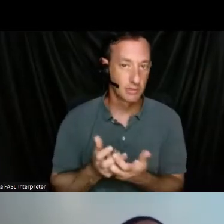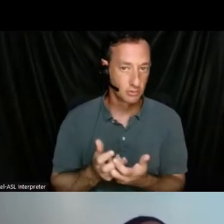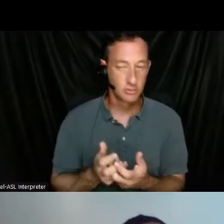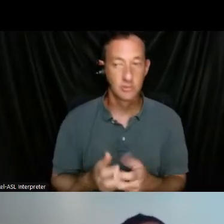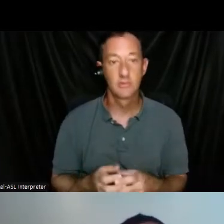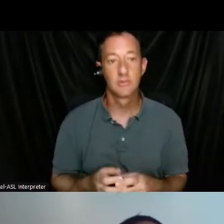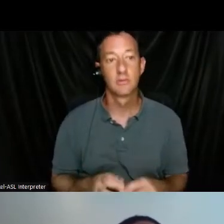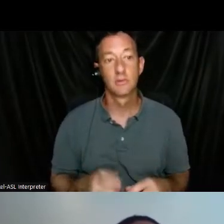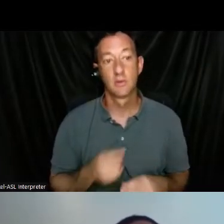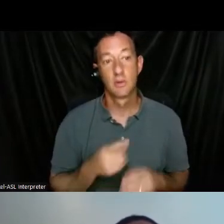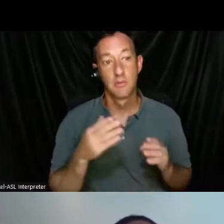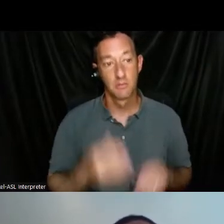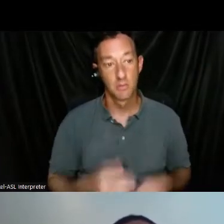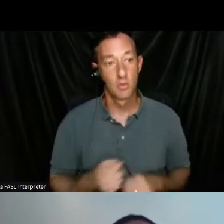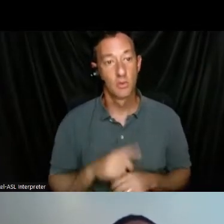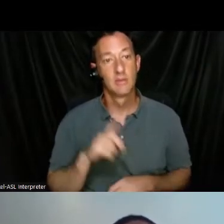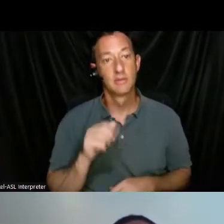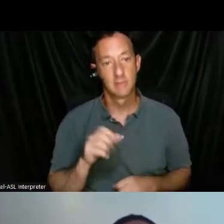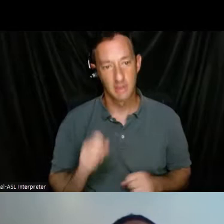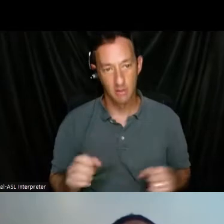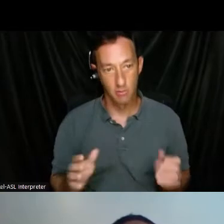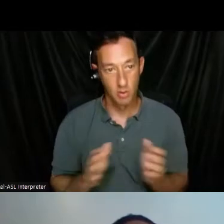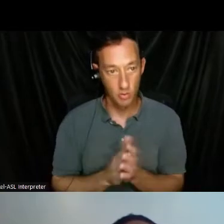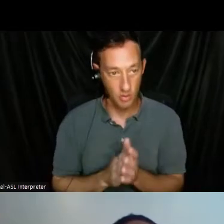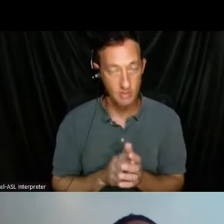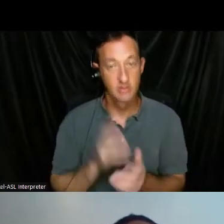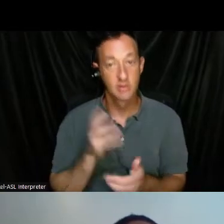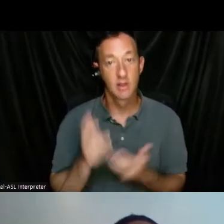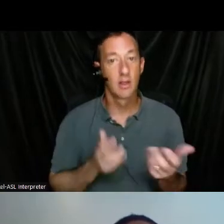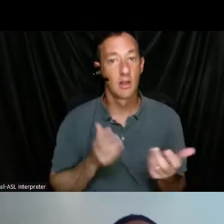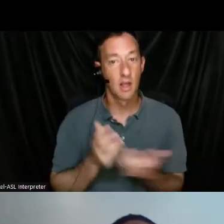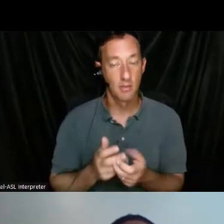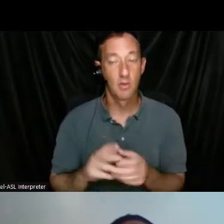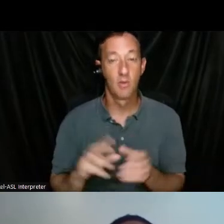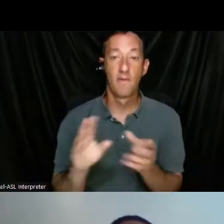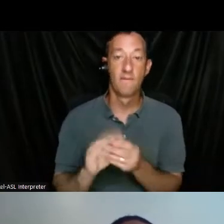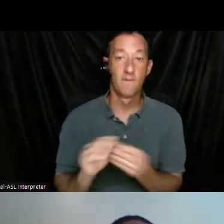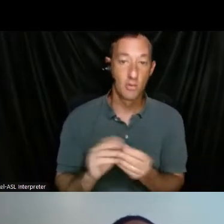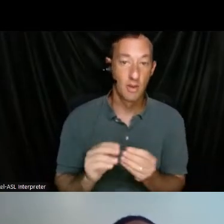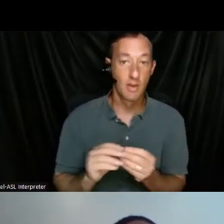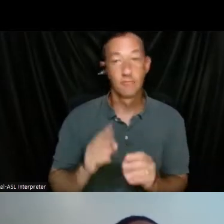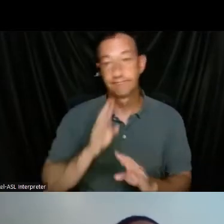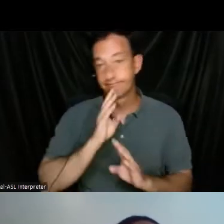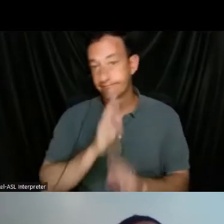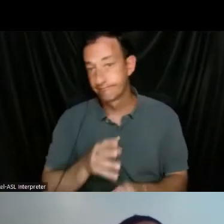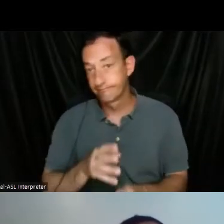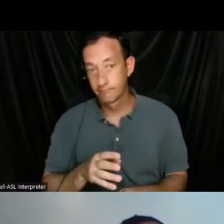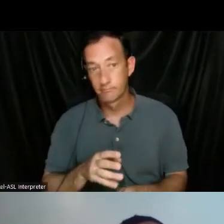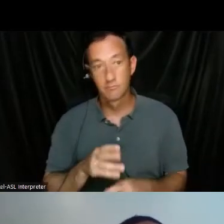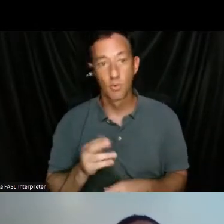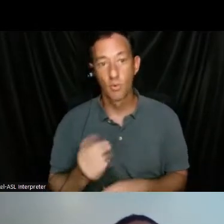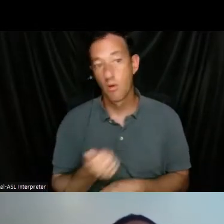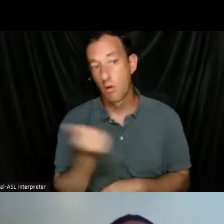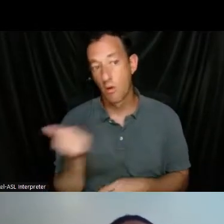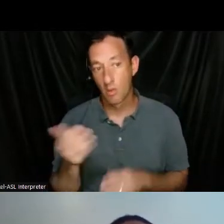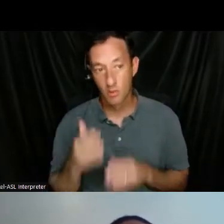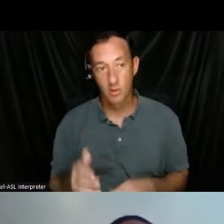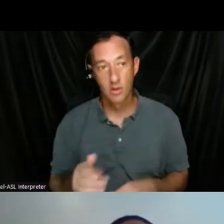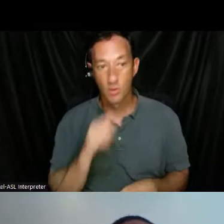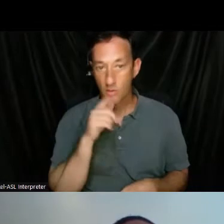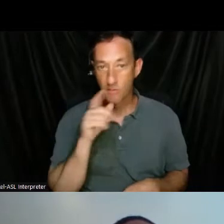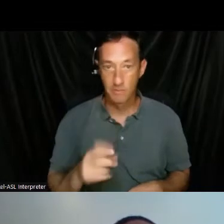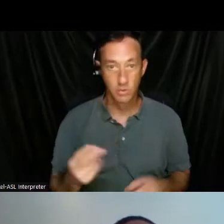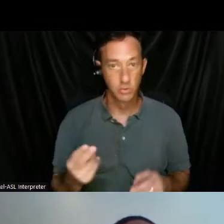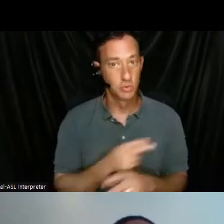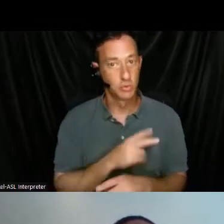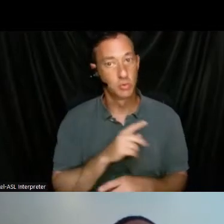An individual with a disability can request an accommodation verbally or in any other format. There are no special or magic words that have to be used.